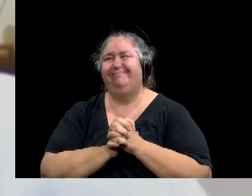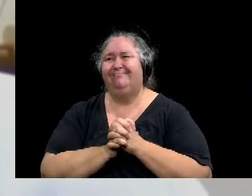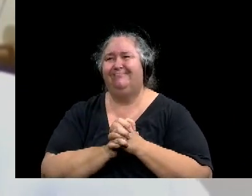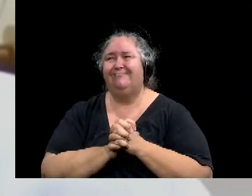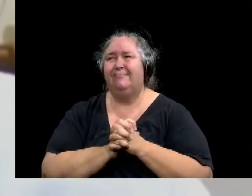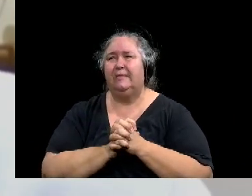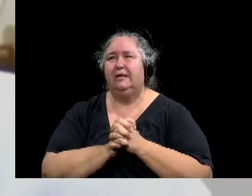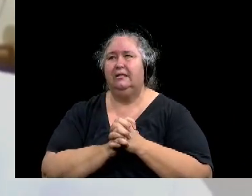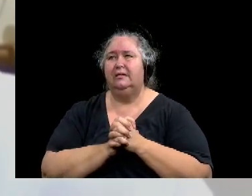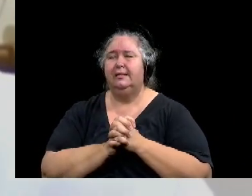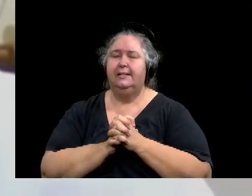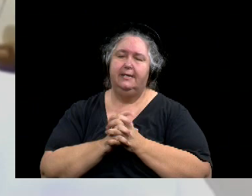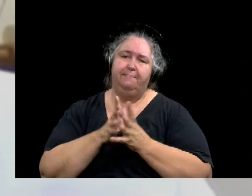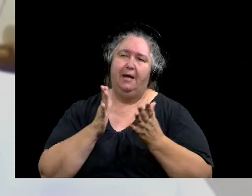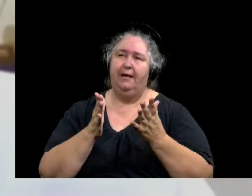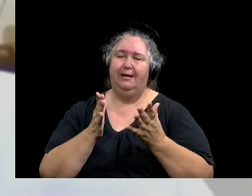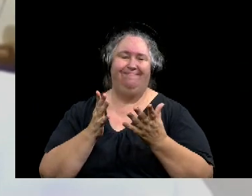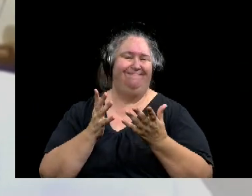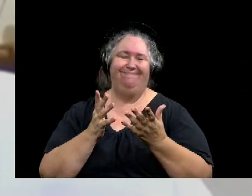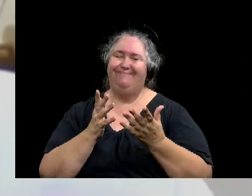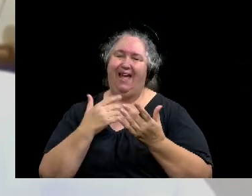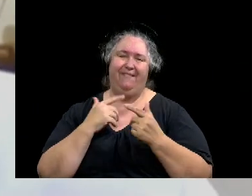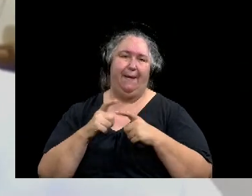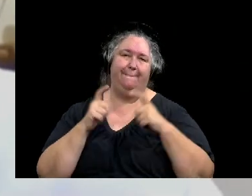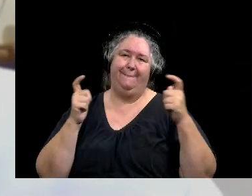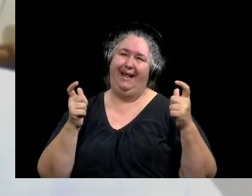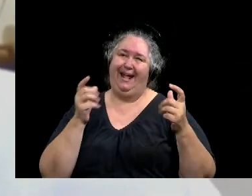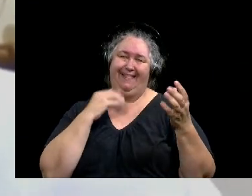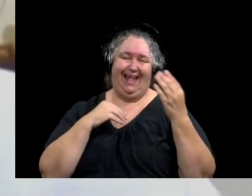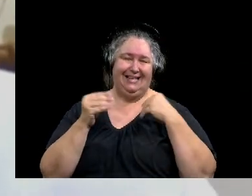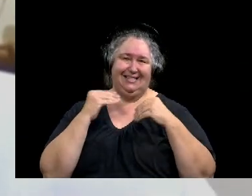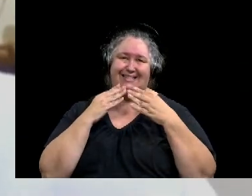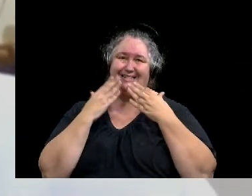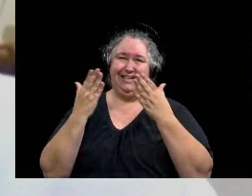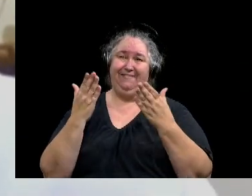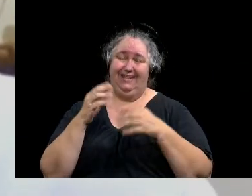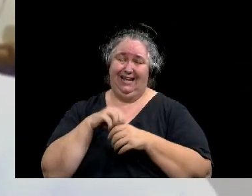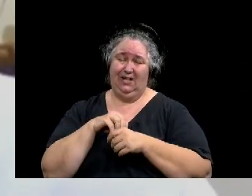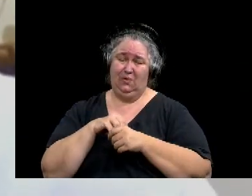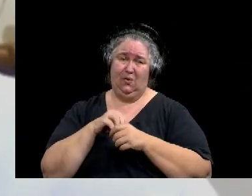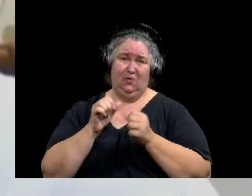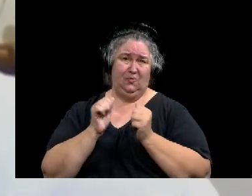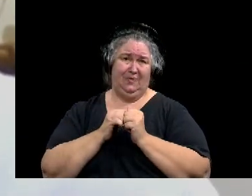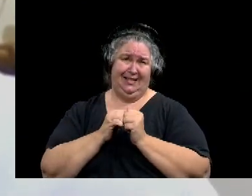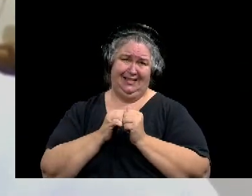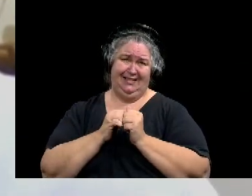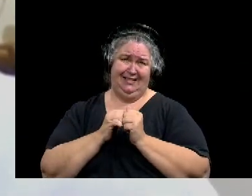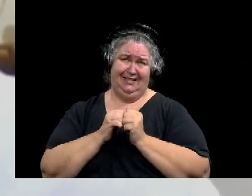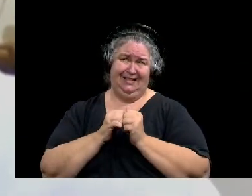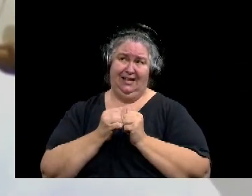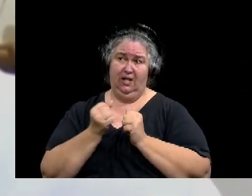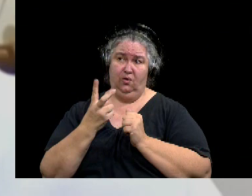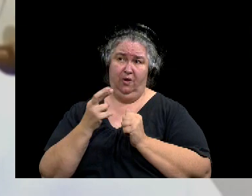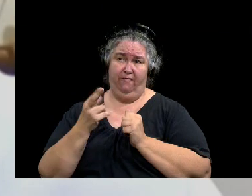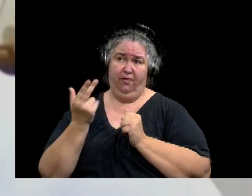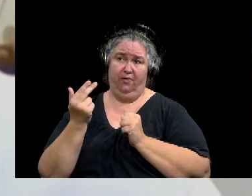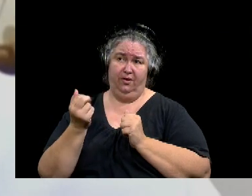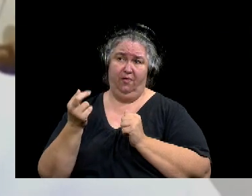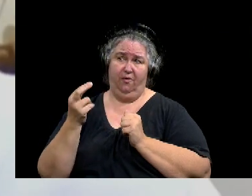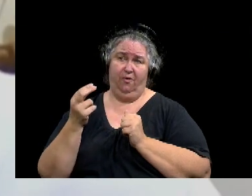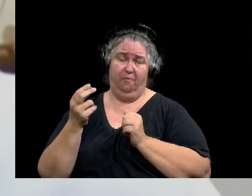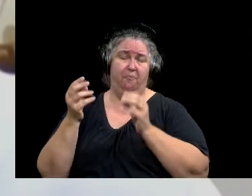having a big Thanksgiving dinner with indoors with 12 or 13 or 14